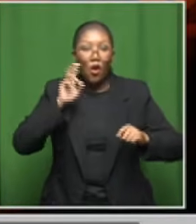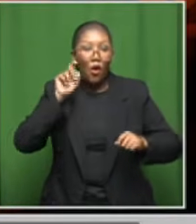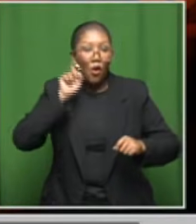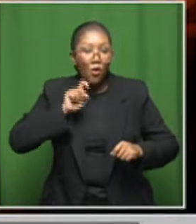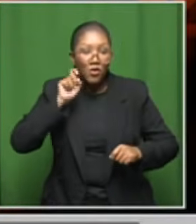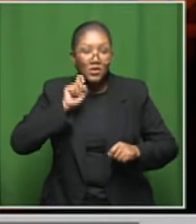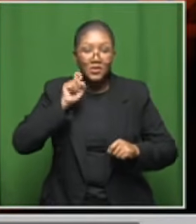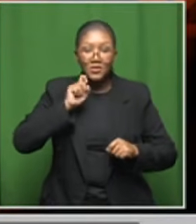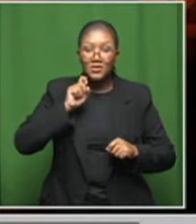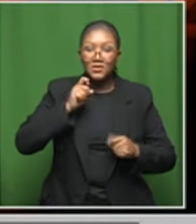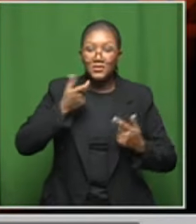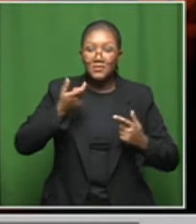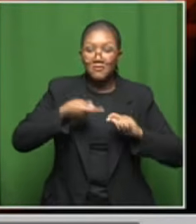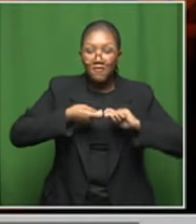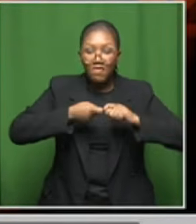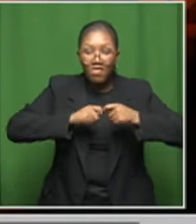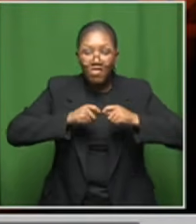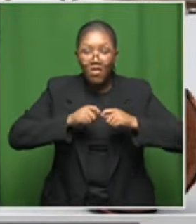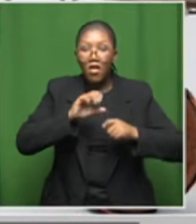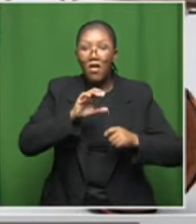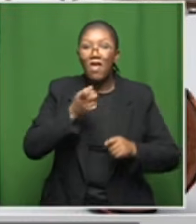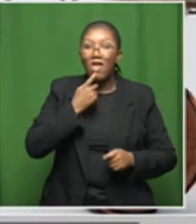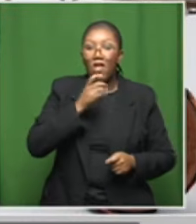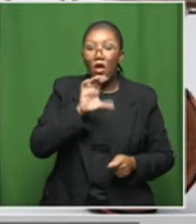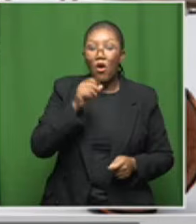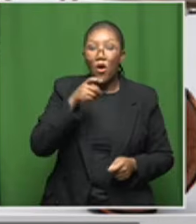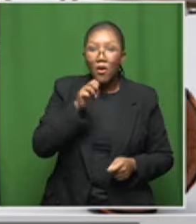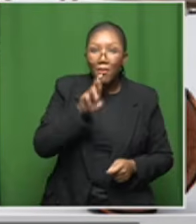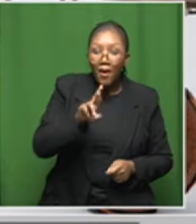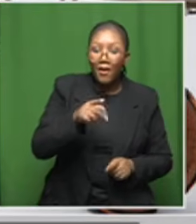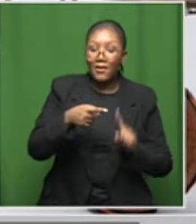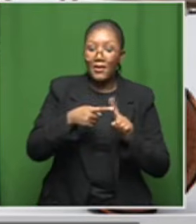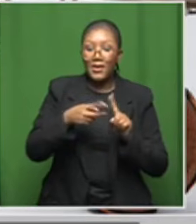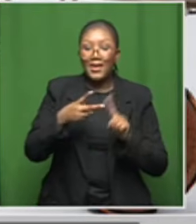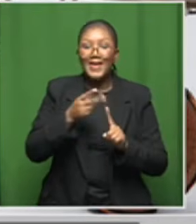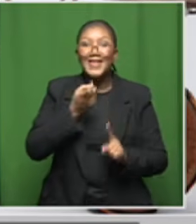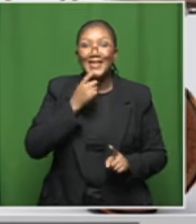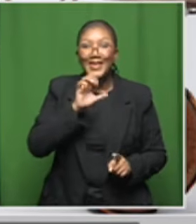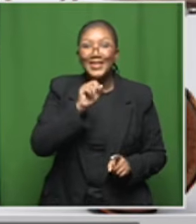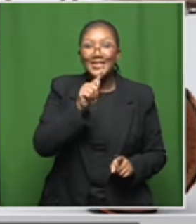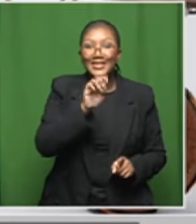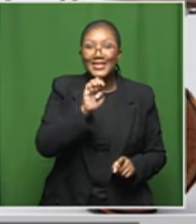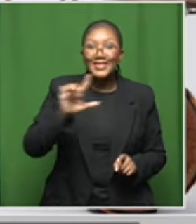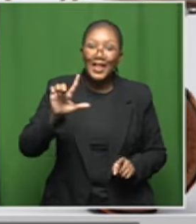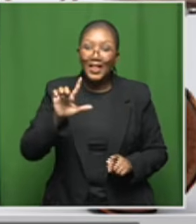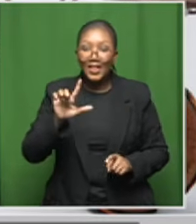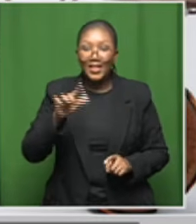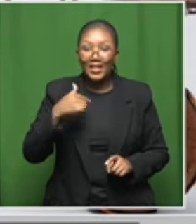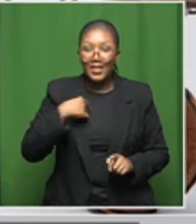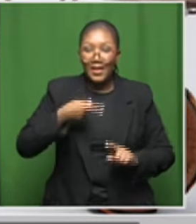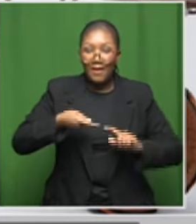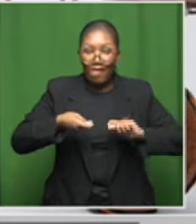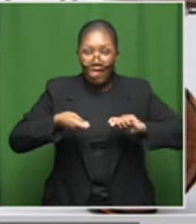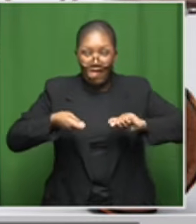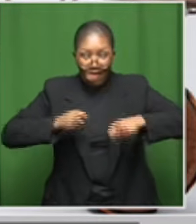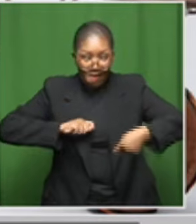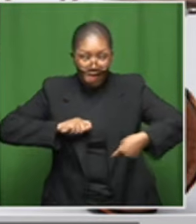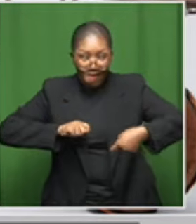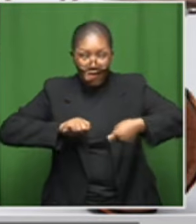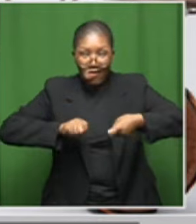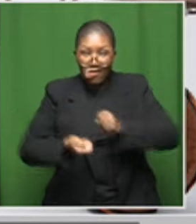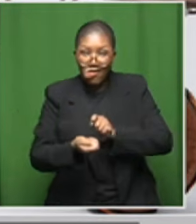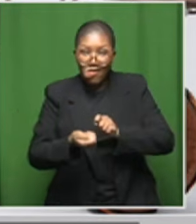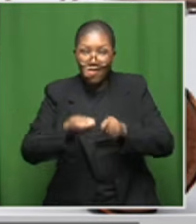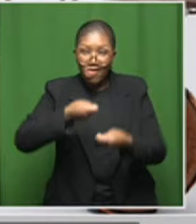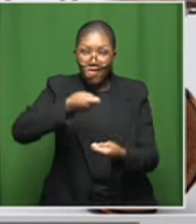of wire, from copper to steel. And if you pick it up and you bend it and you shape it and you put some